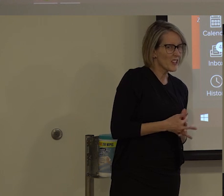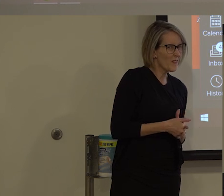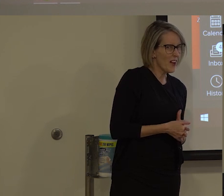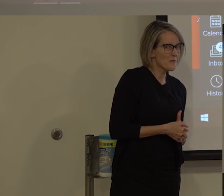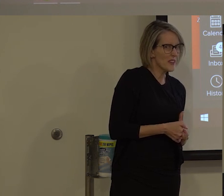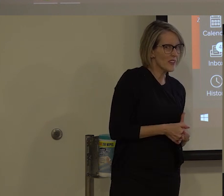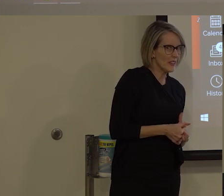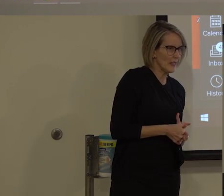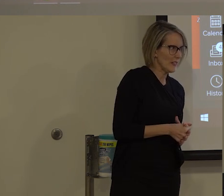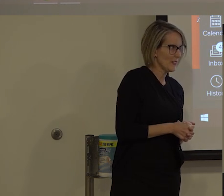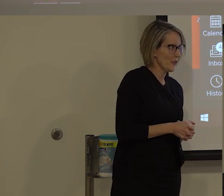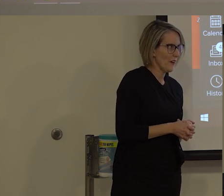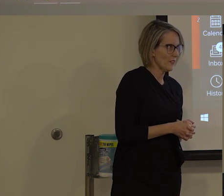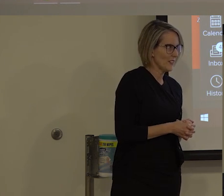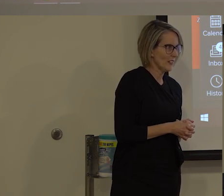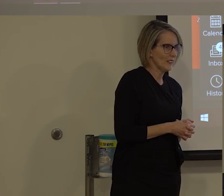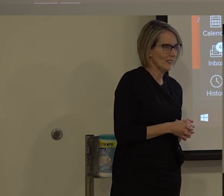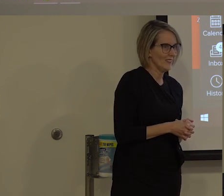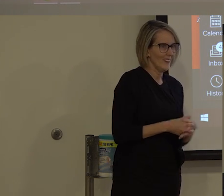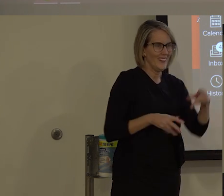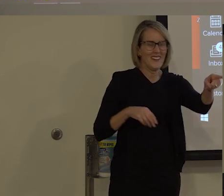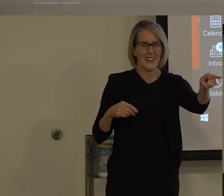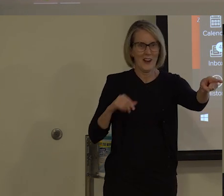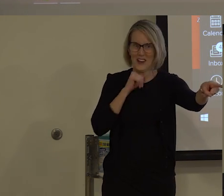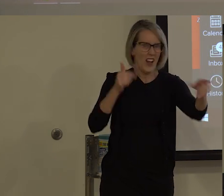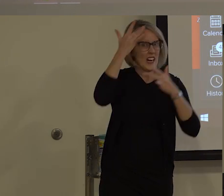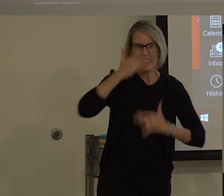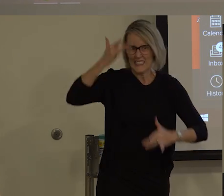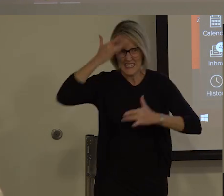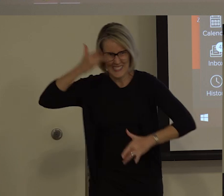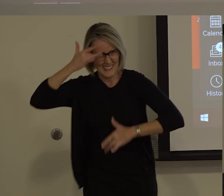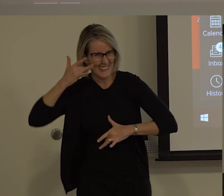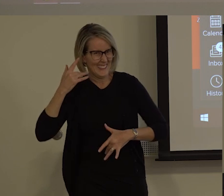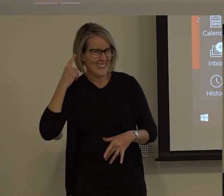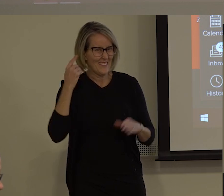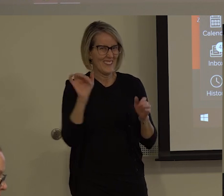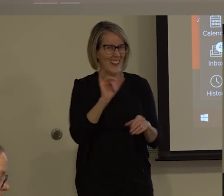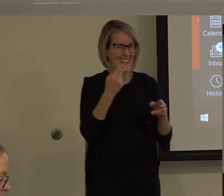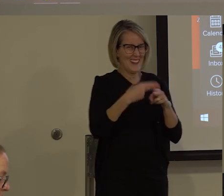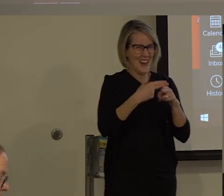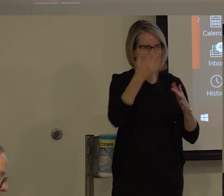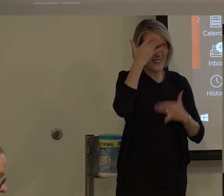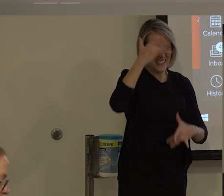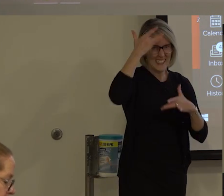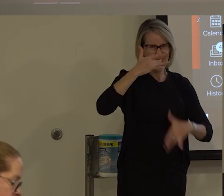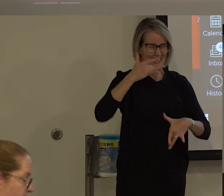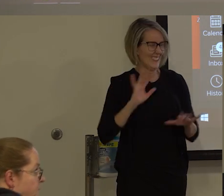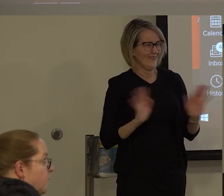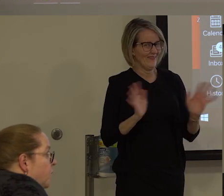the H5P is. Yeah, it's not a disease. Yes, sorry. Yes, going back a step,